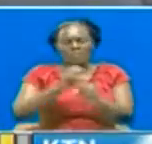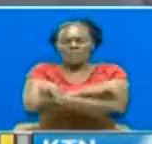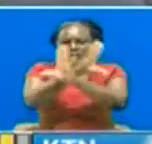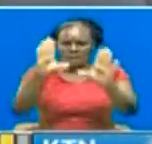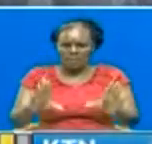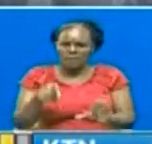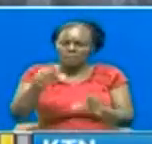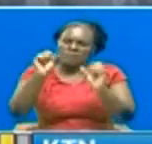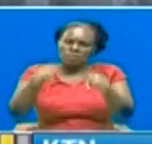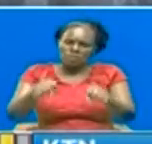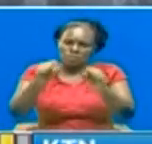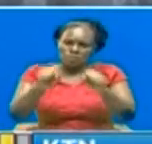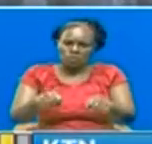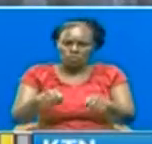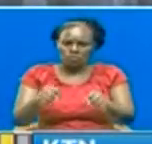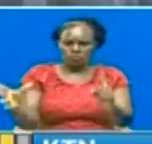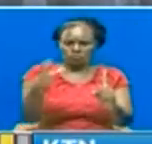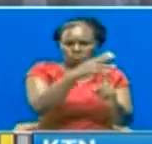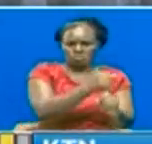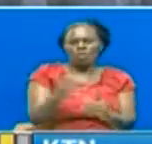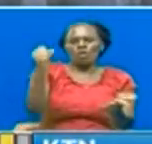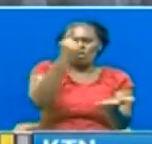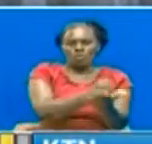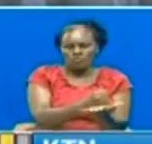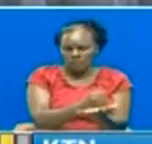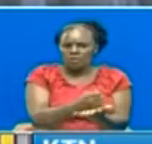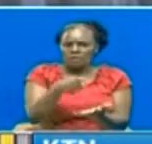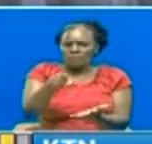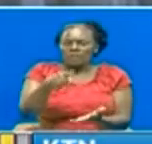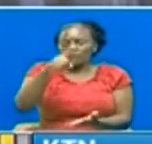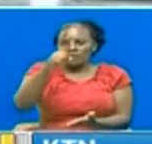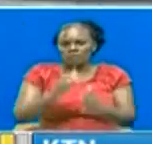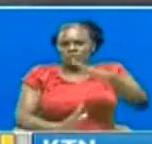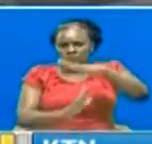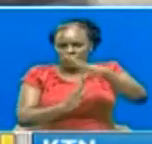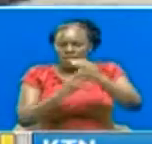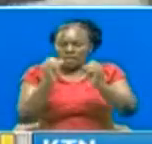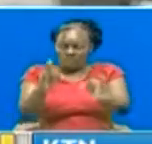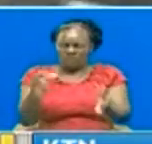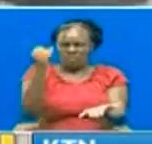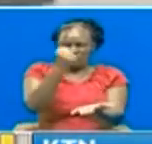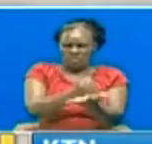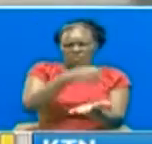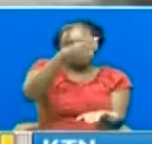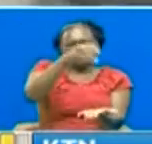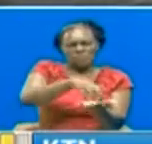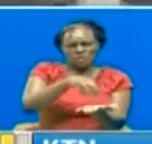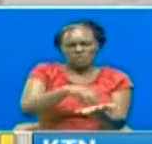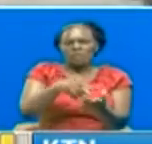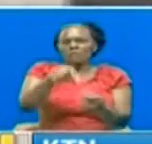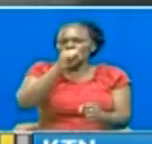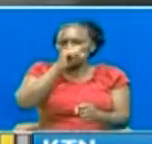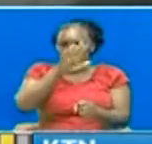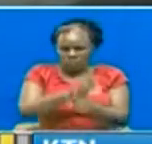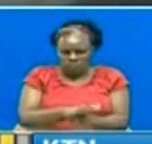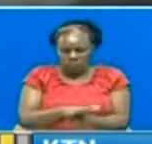ruled out any possibility of insubordination from officers in the service who are his senior, should he be confirmed to the position. He however acknowledged existence